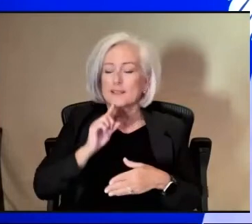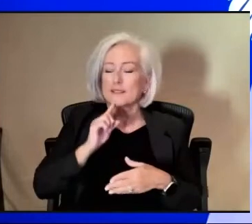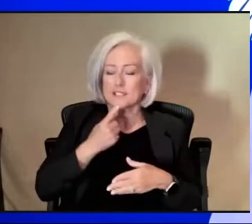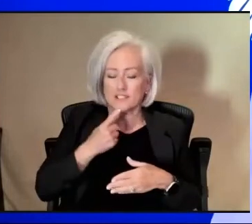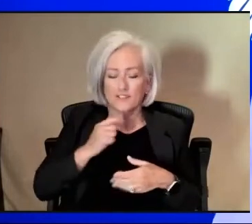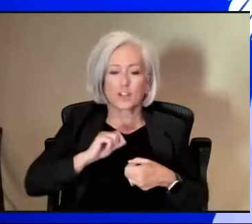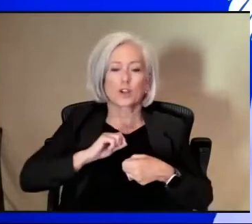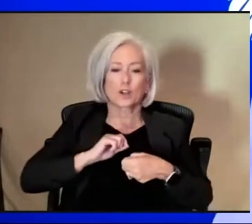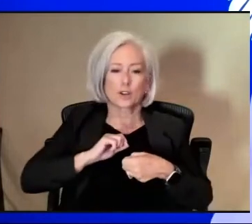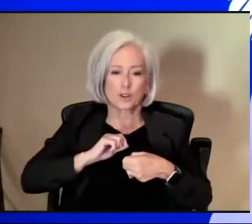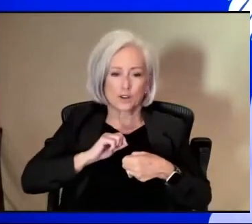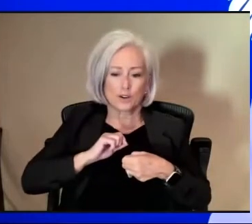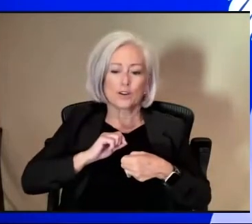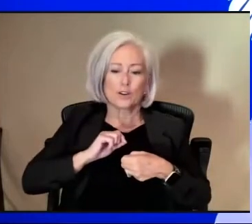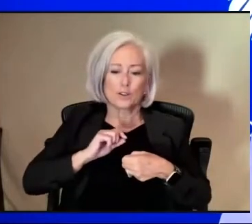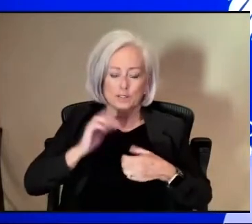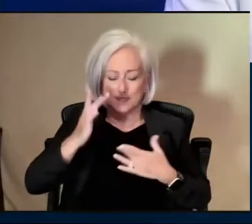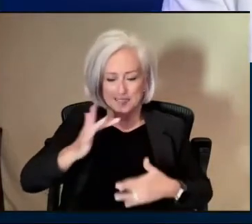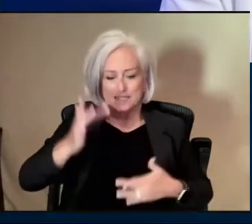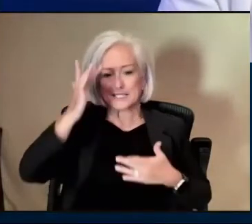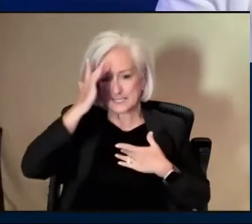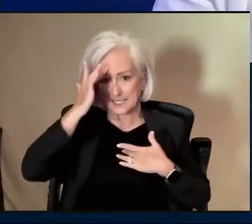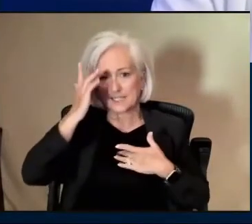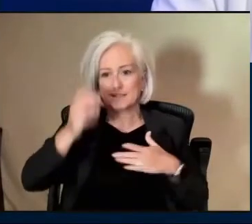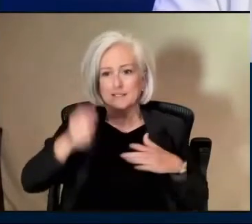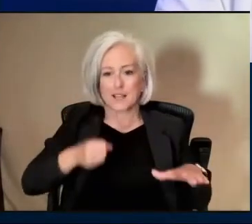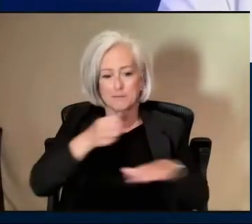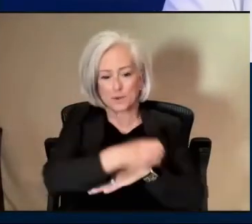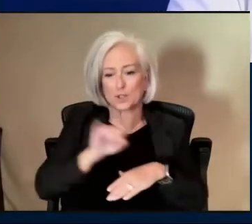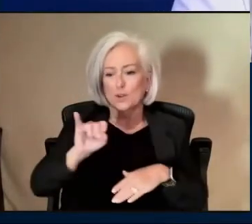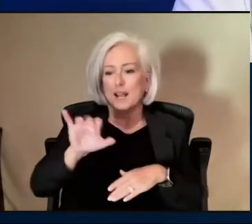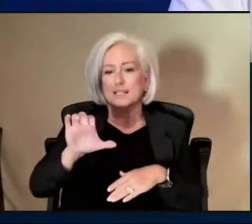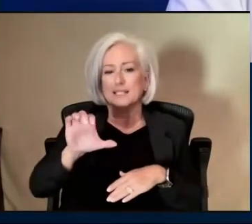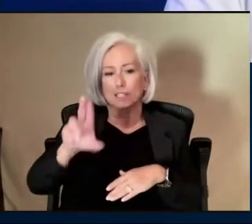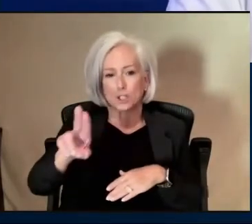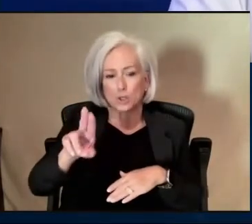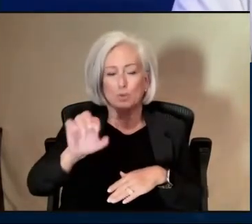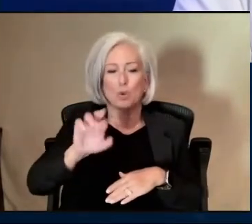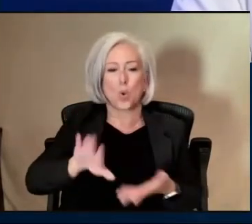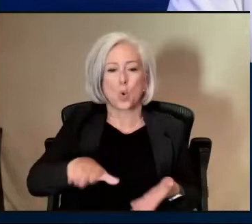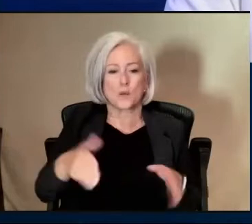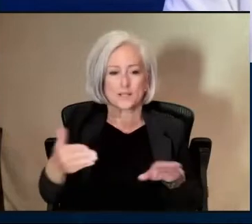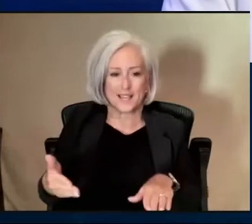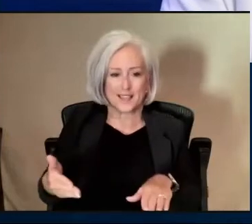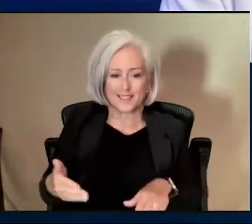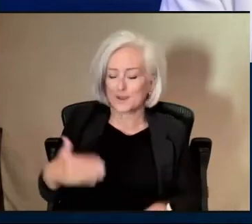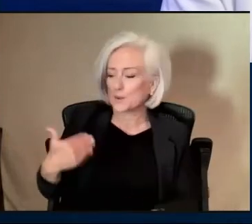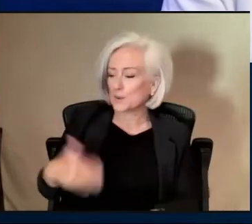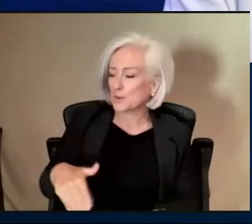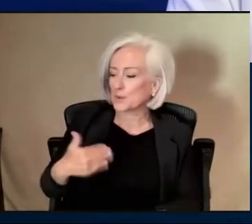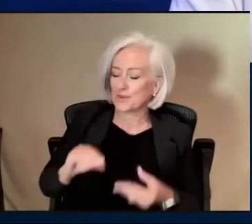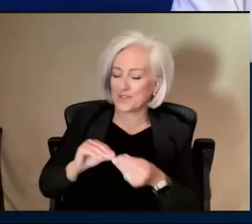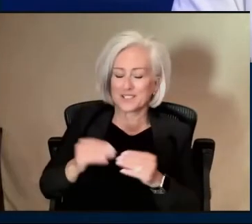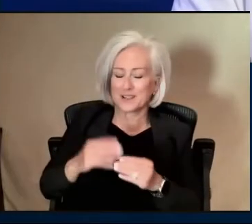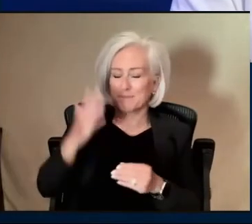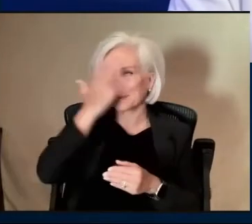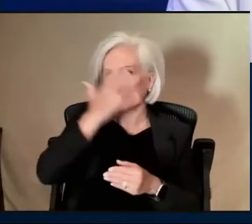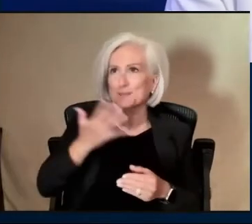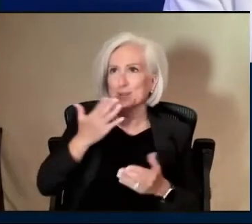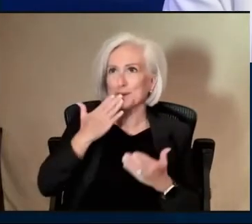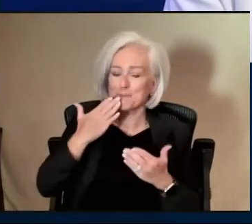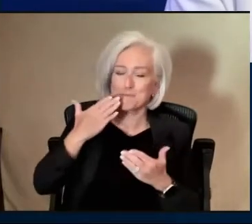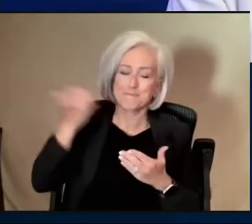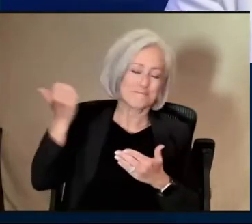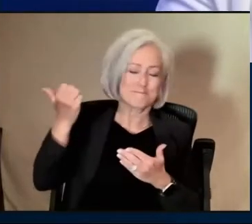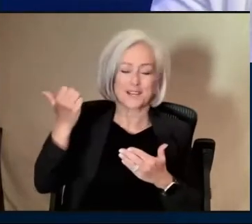the ICU or to death. Thank you, Hawkeye. Those numbers look so much better to me. I mean, I looked at